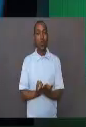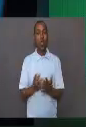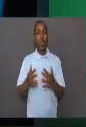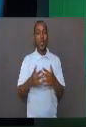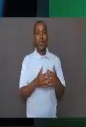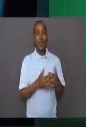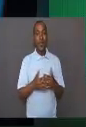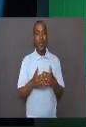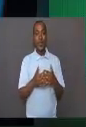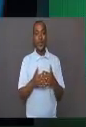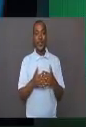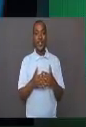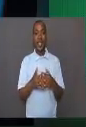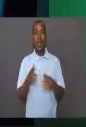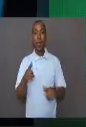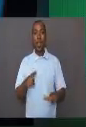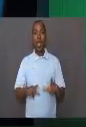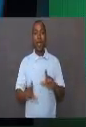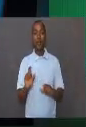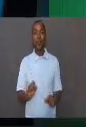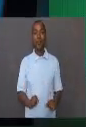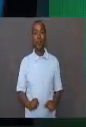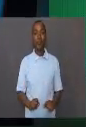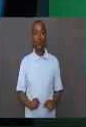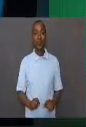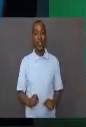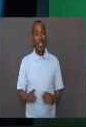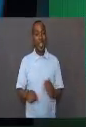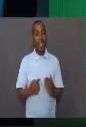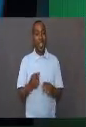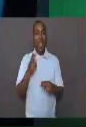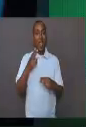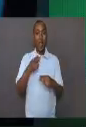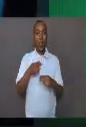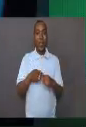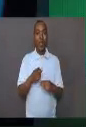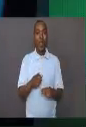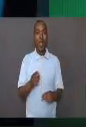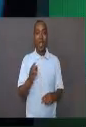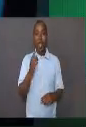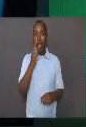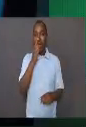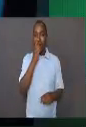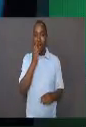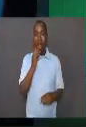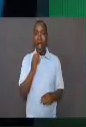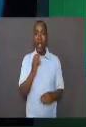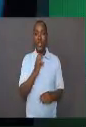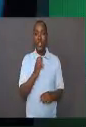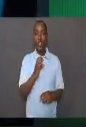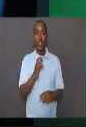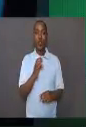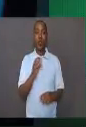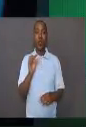colonies in a lab. This is called culturing microorganisms.